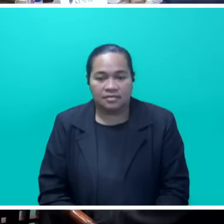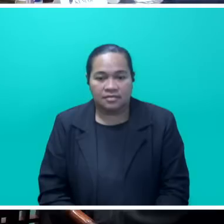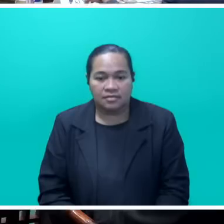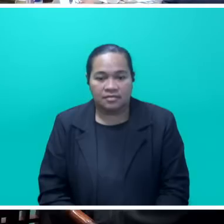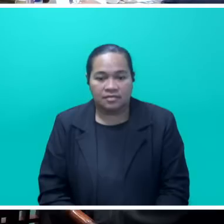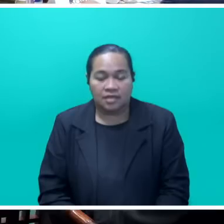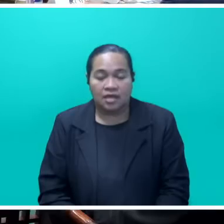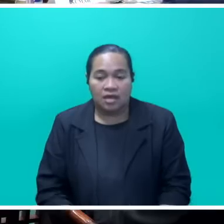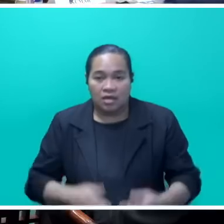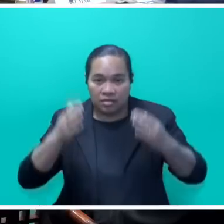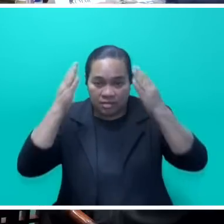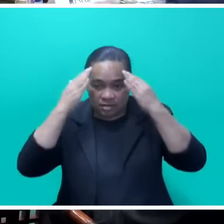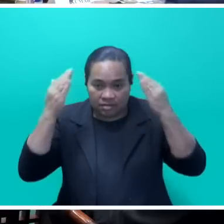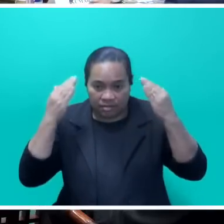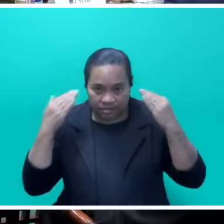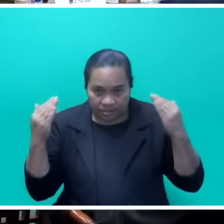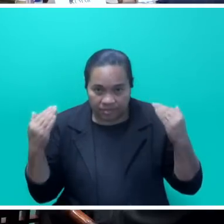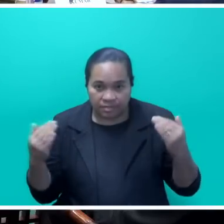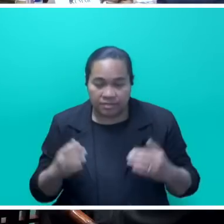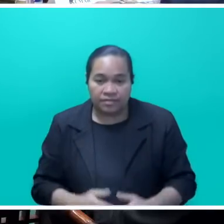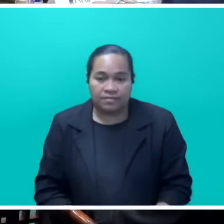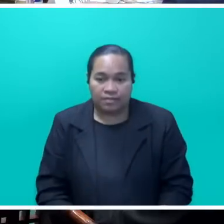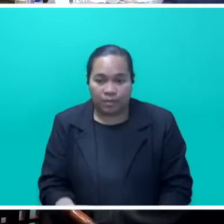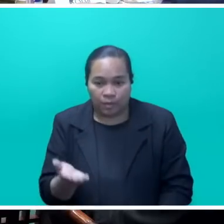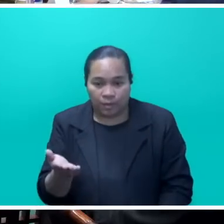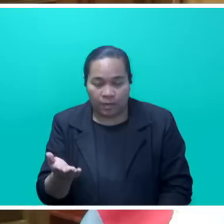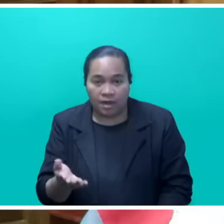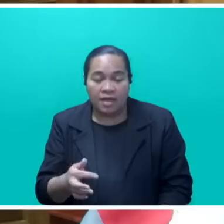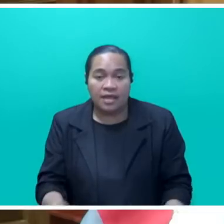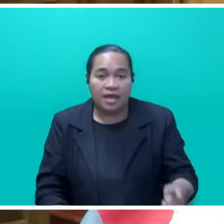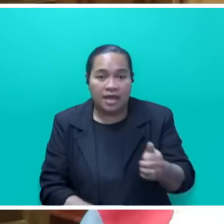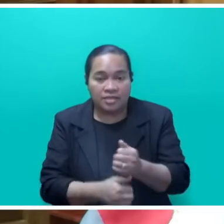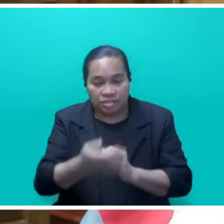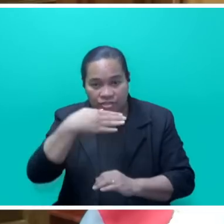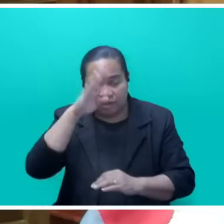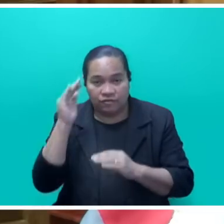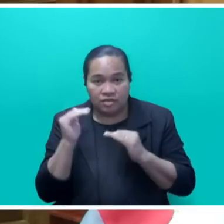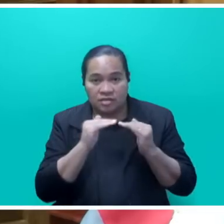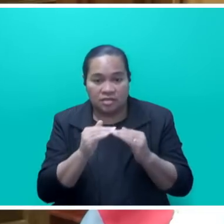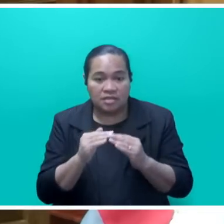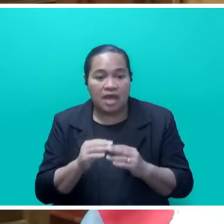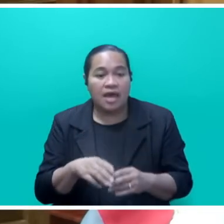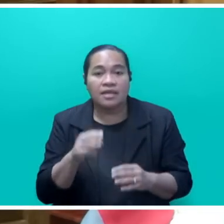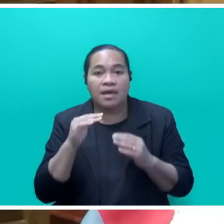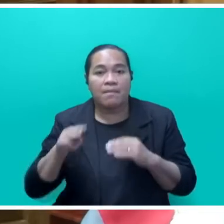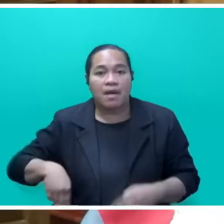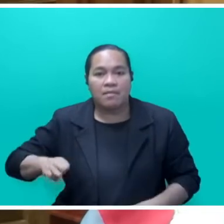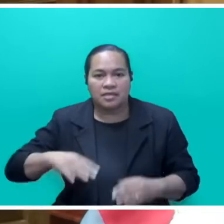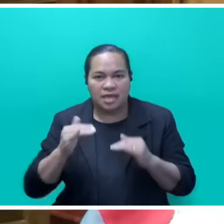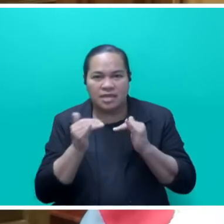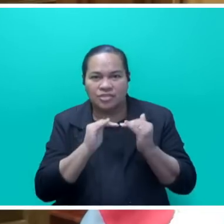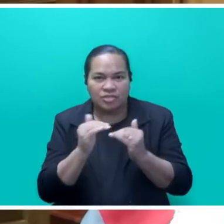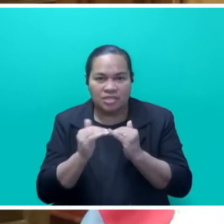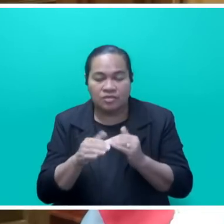Honourable Speaker of Parliament, the Honourable Acting Chief Justice and Honourable Members of the Judiciary, Honourable